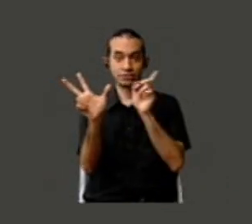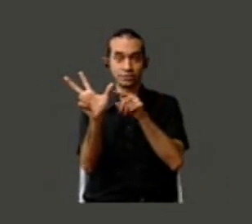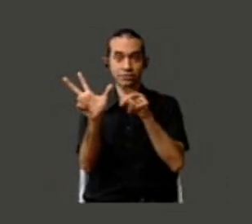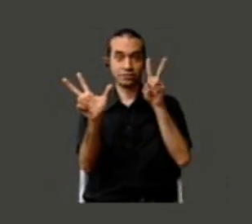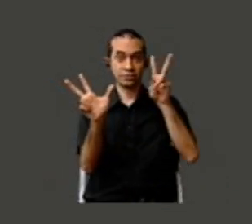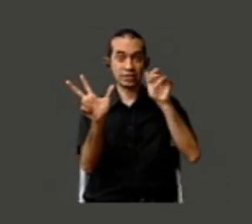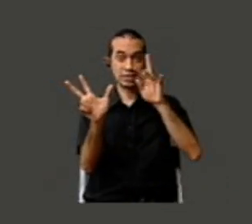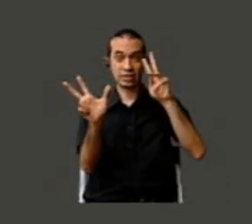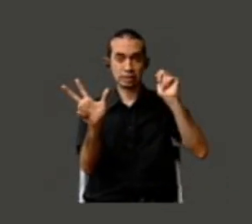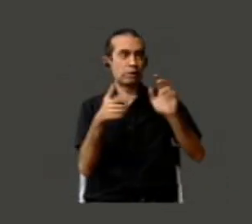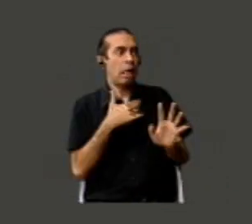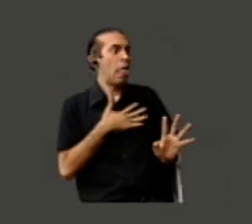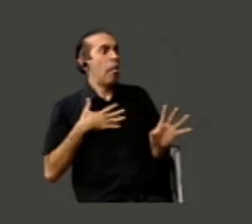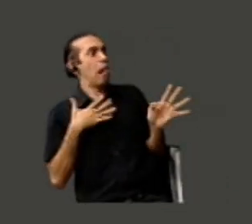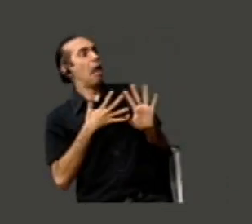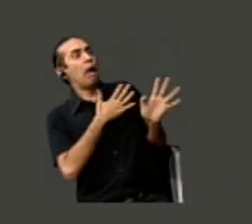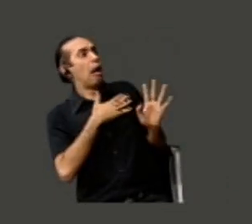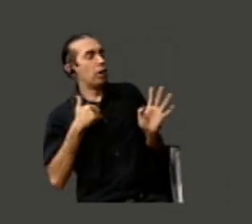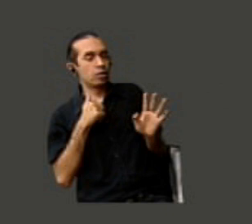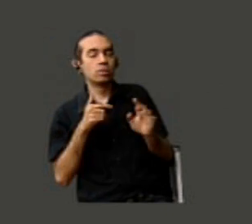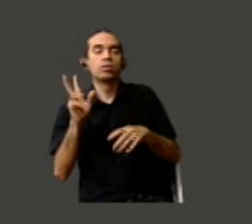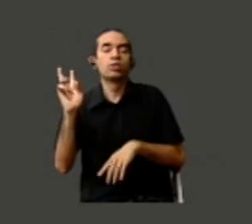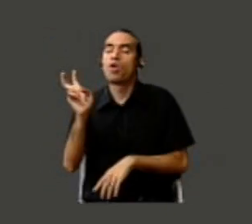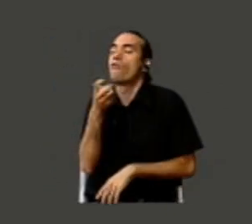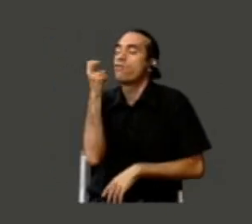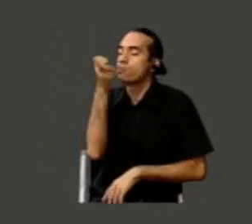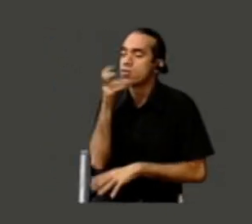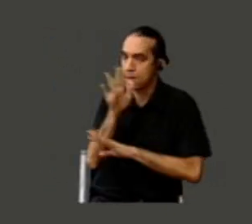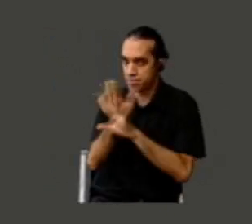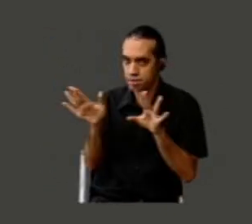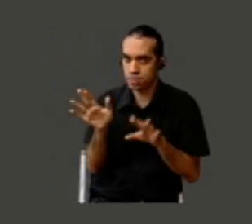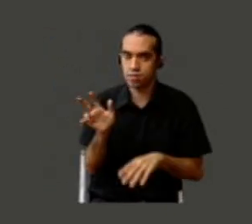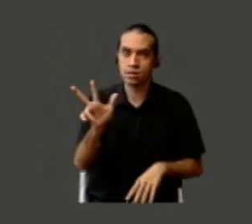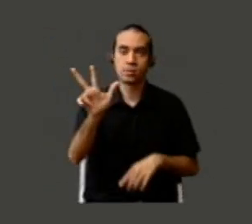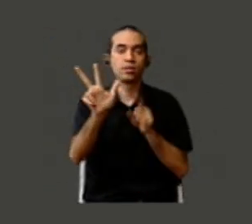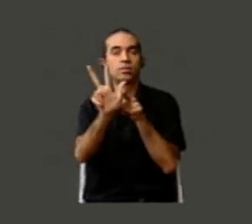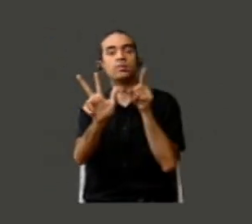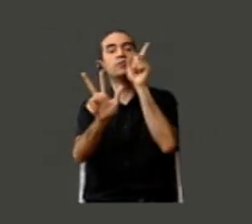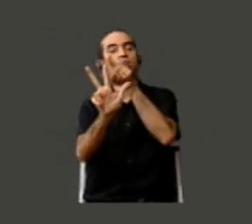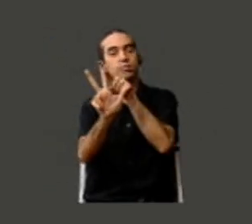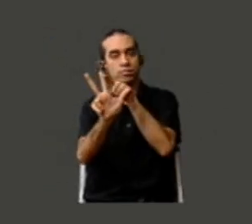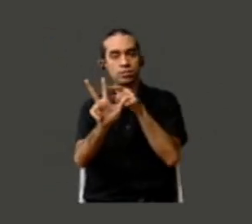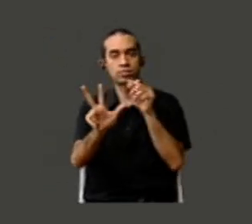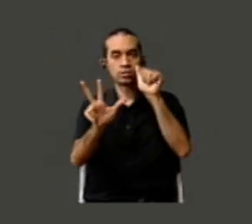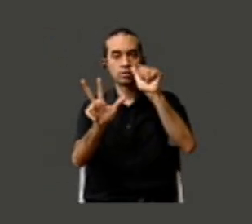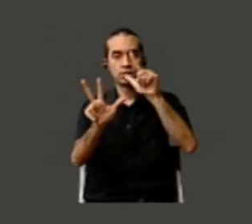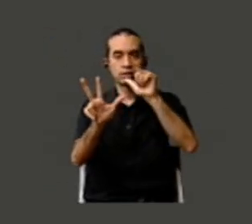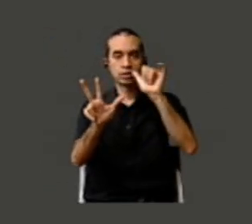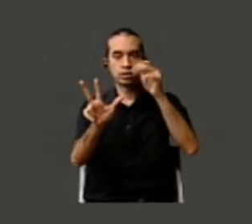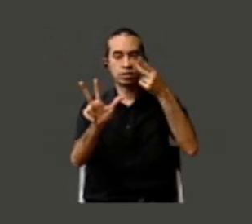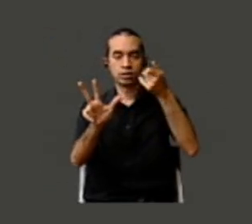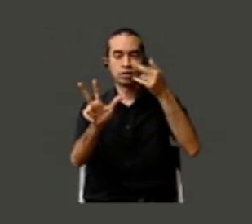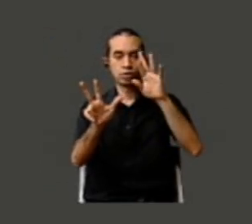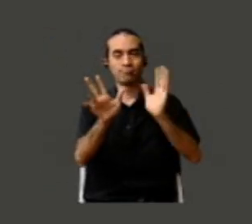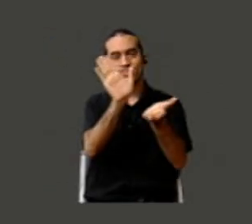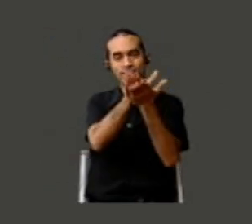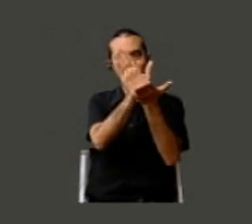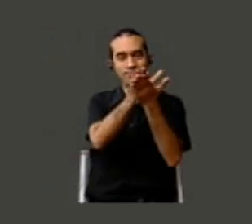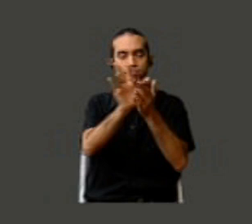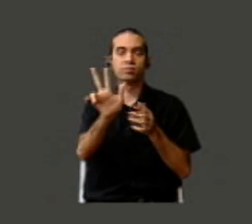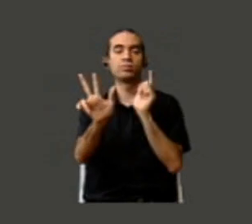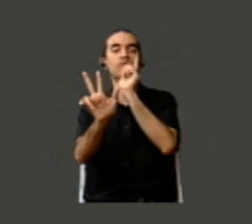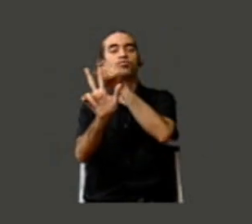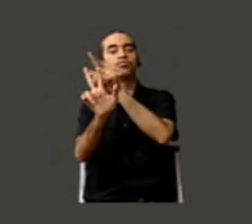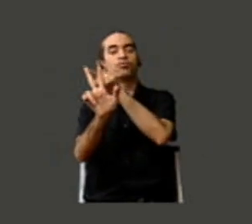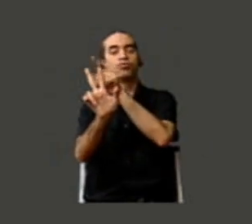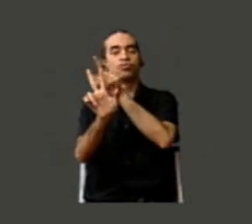don't like that one. Oh, Charlie, you have said that. The second one is alligator. And the